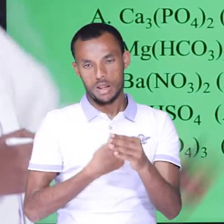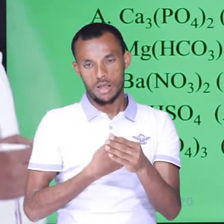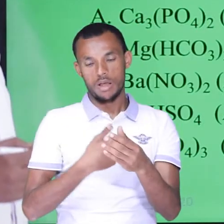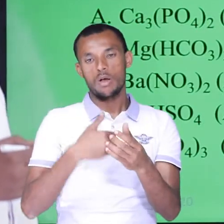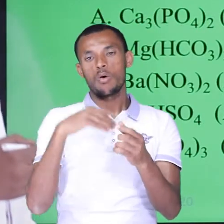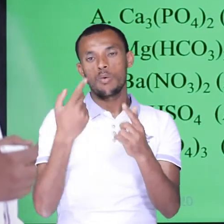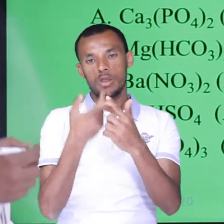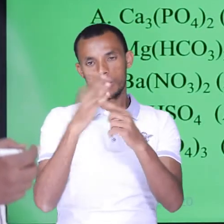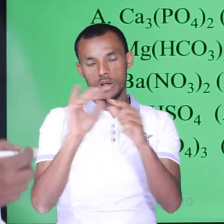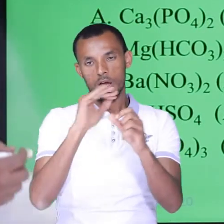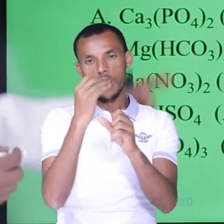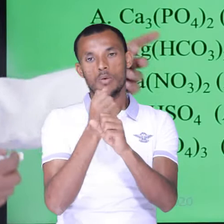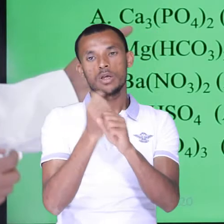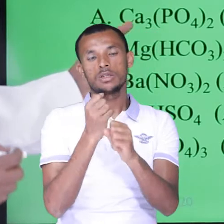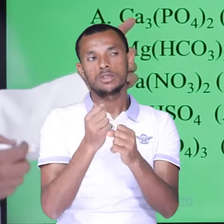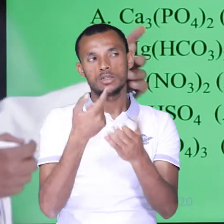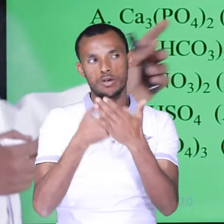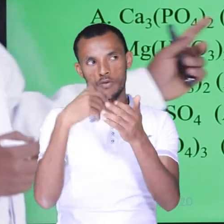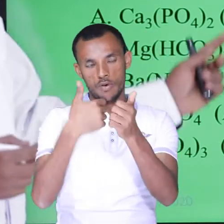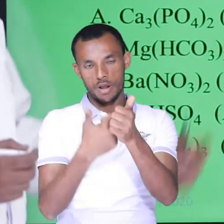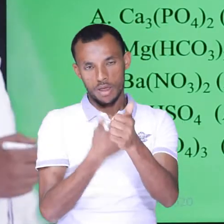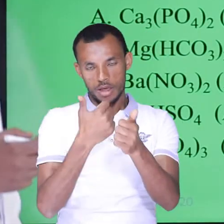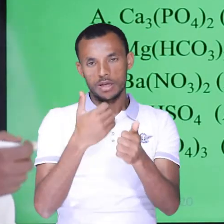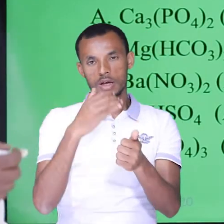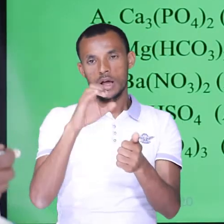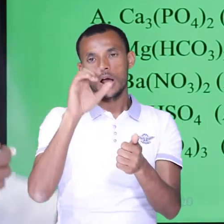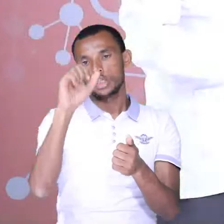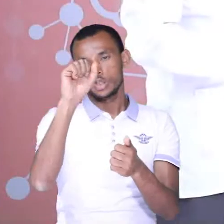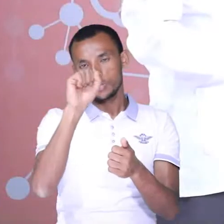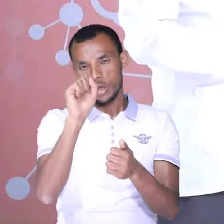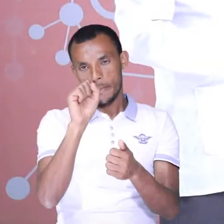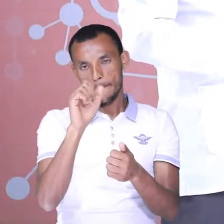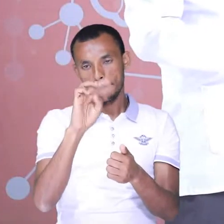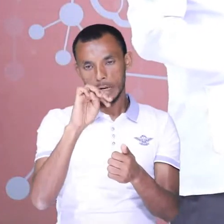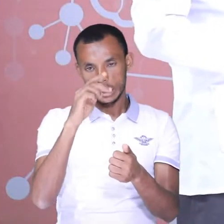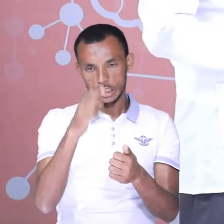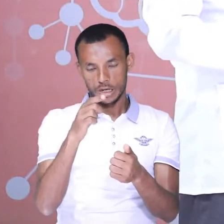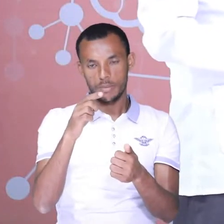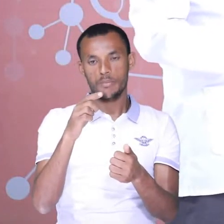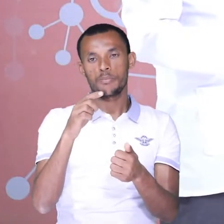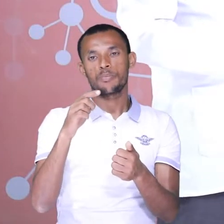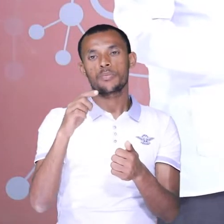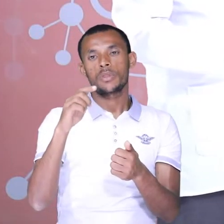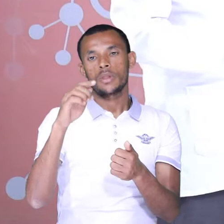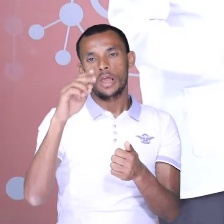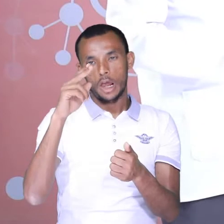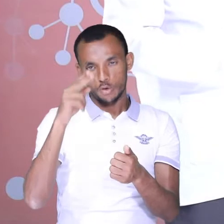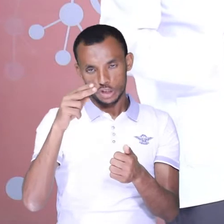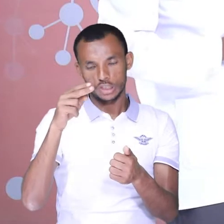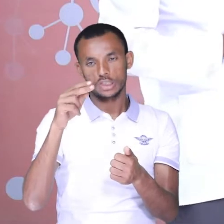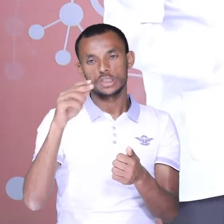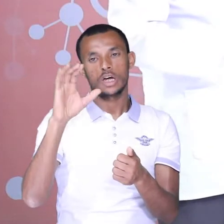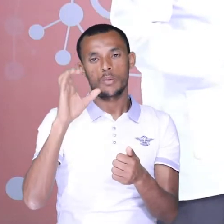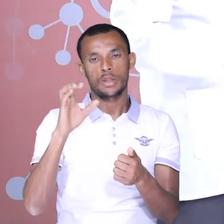the formula mass of the following compounds. Look, calcium phosphate, magnesium hydrogen carbonate,